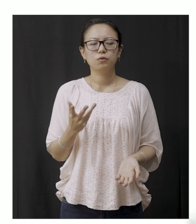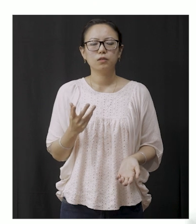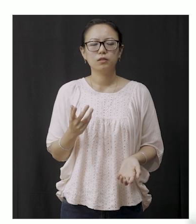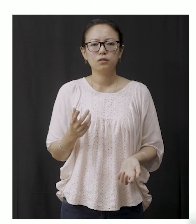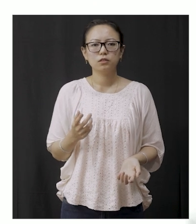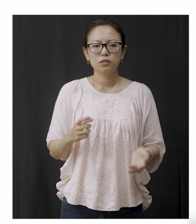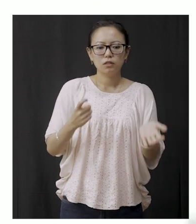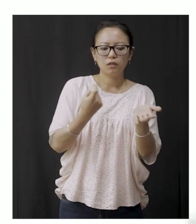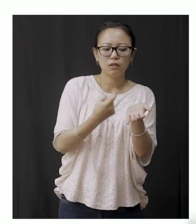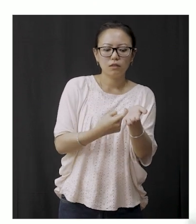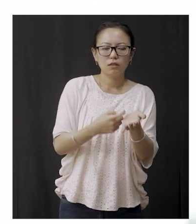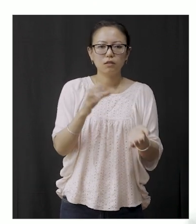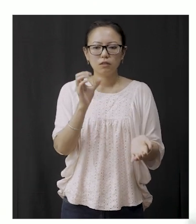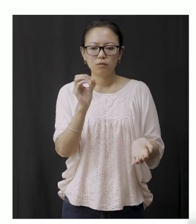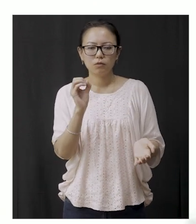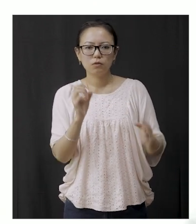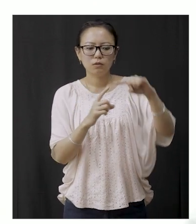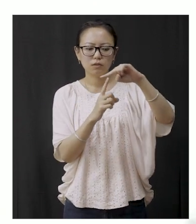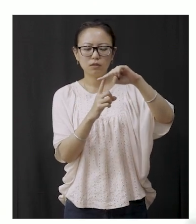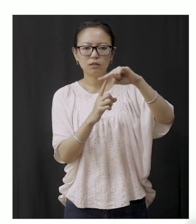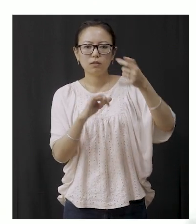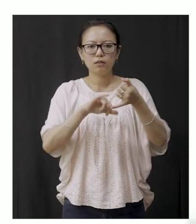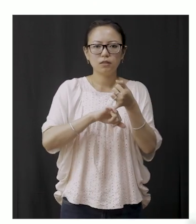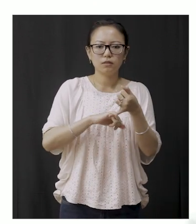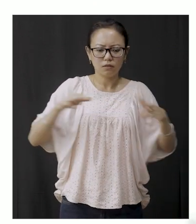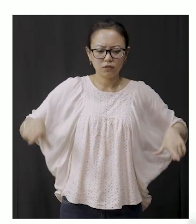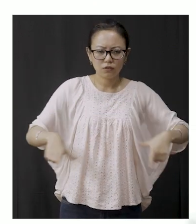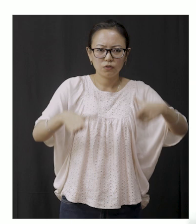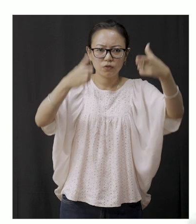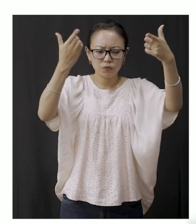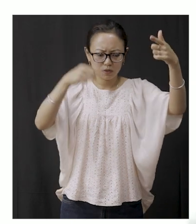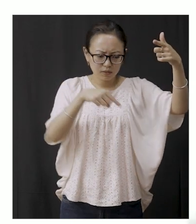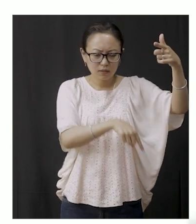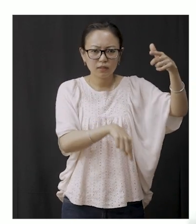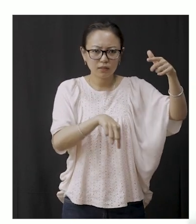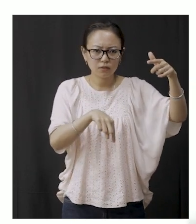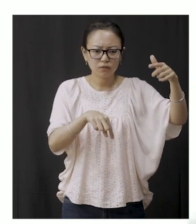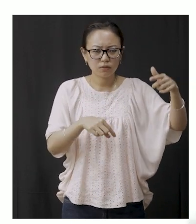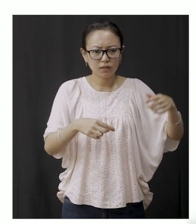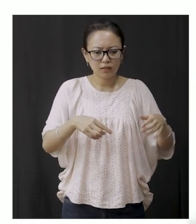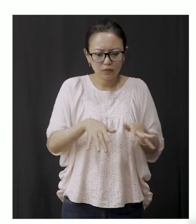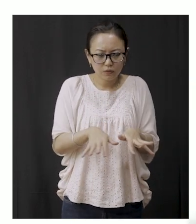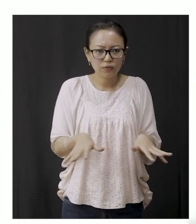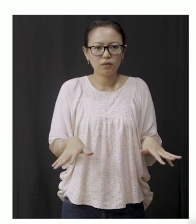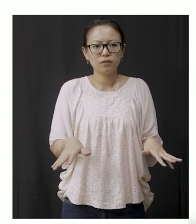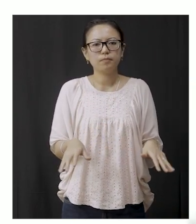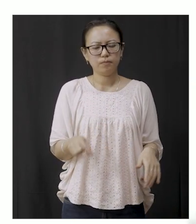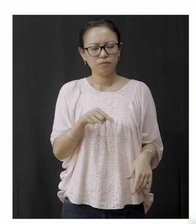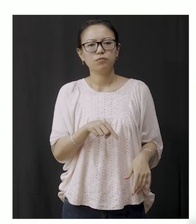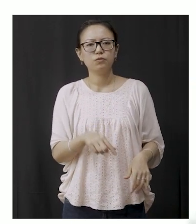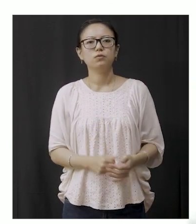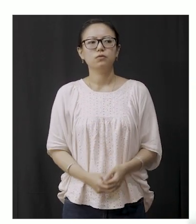trees. So, we all know that we human beings, we have legs. We have feet to walk